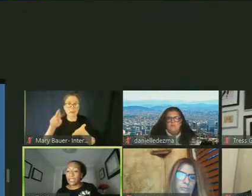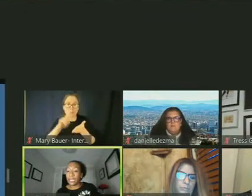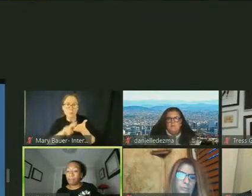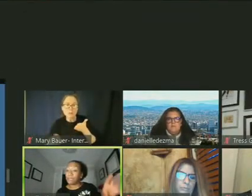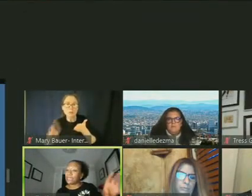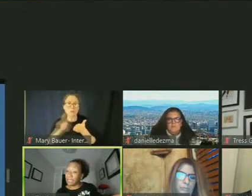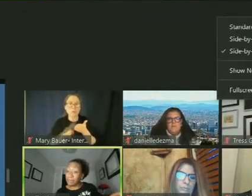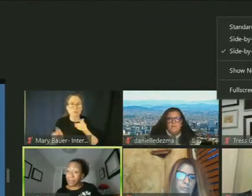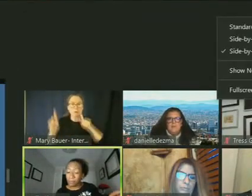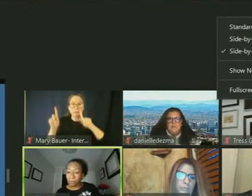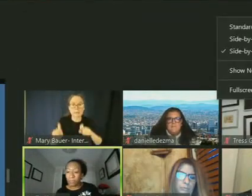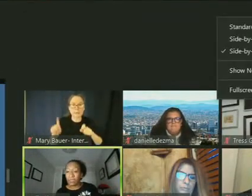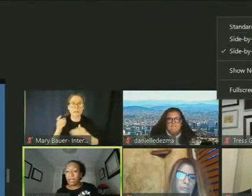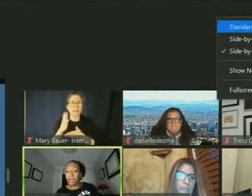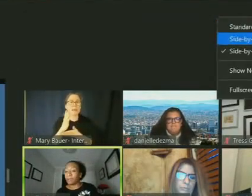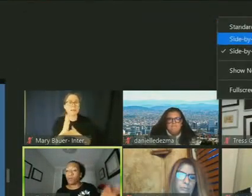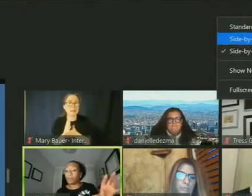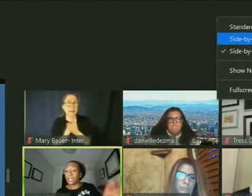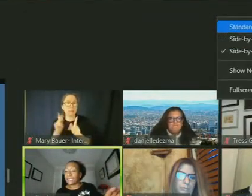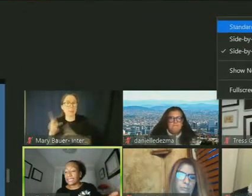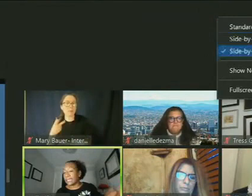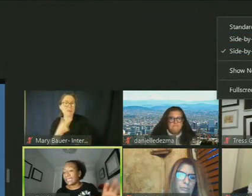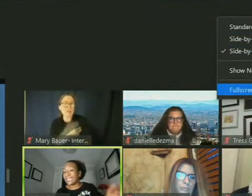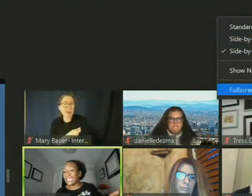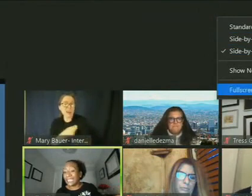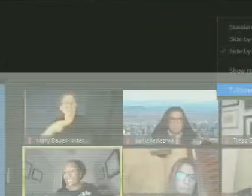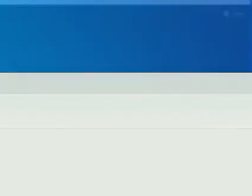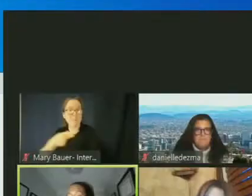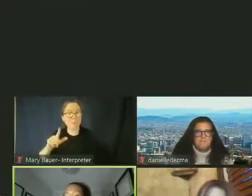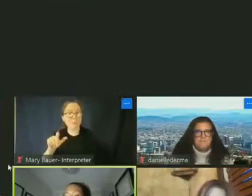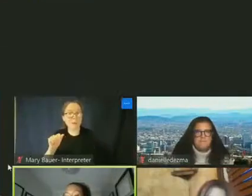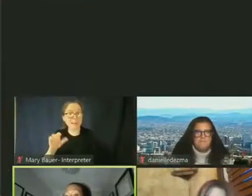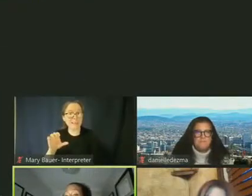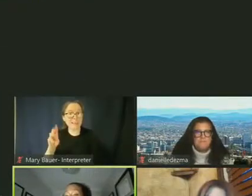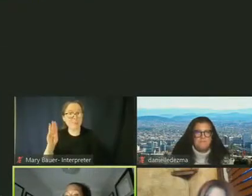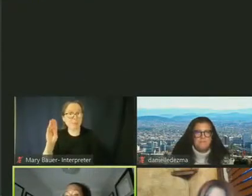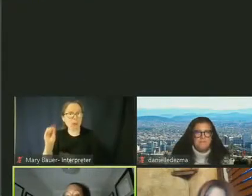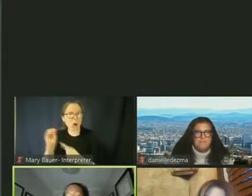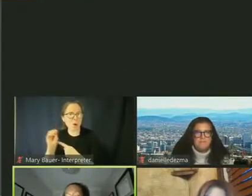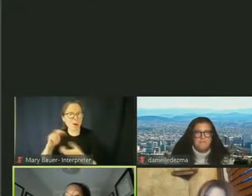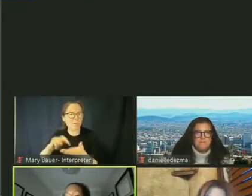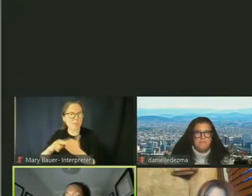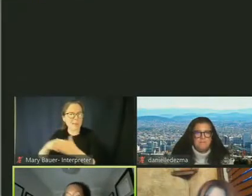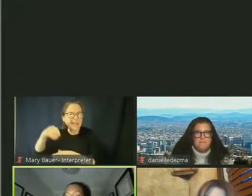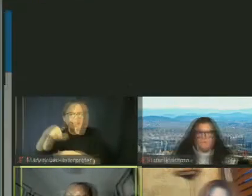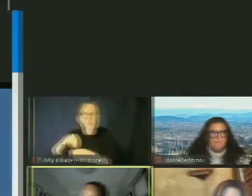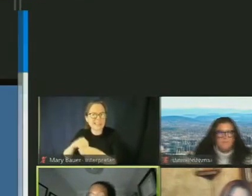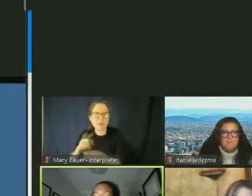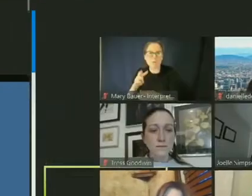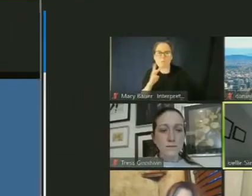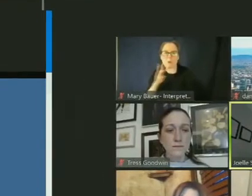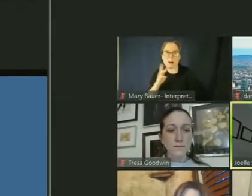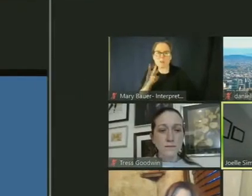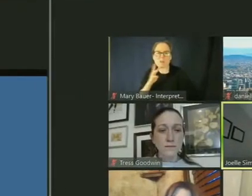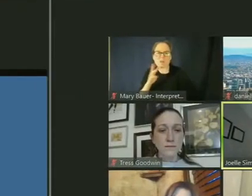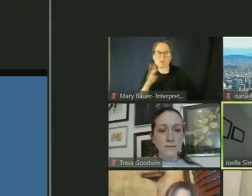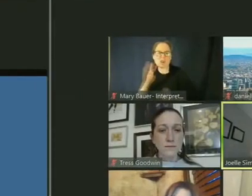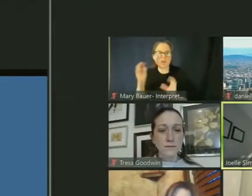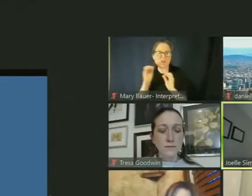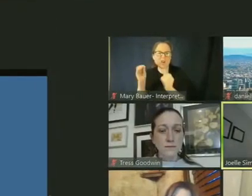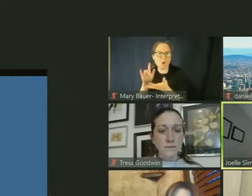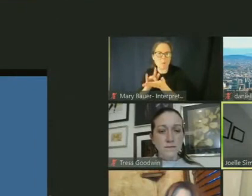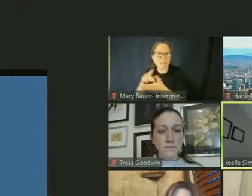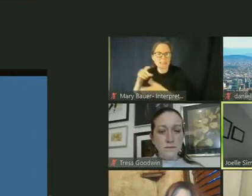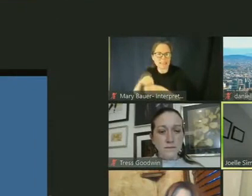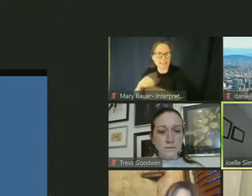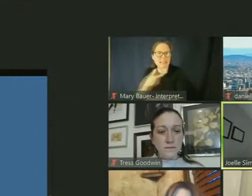got a placebo or basically saline that had no medical content in it, no vaccine content in it,